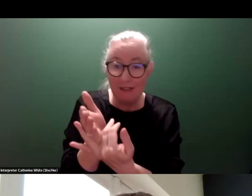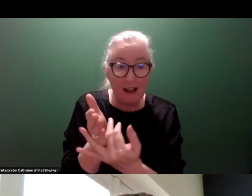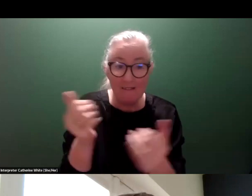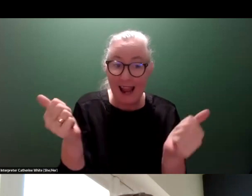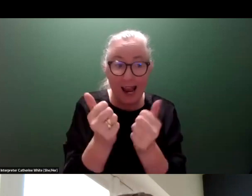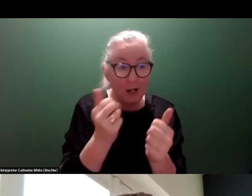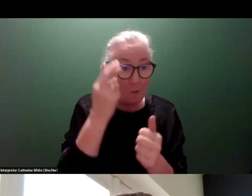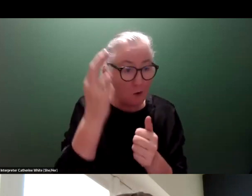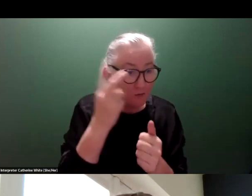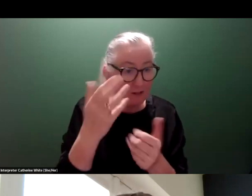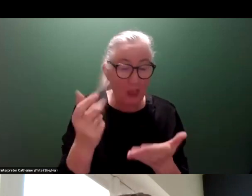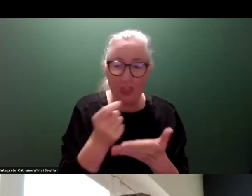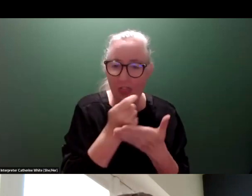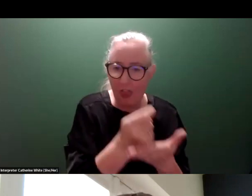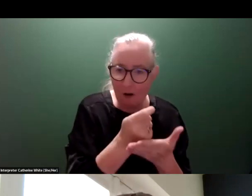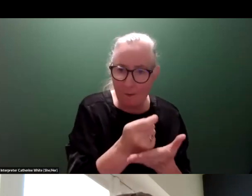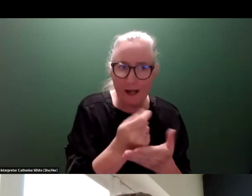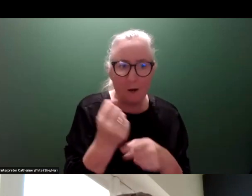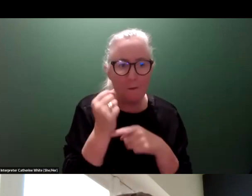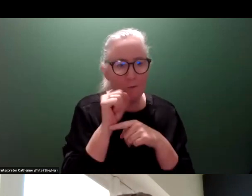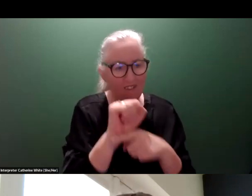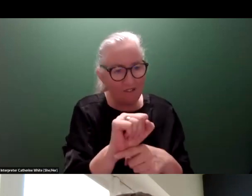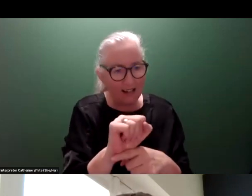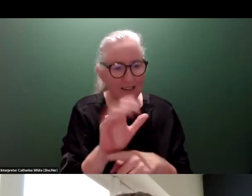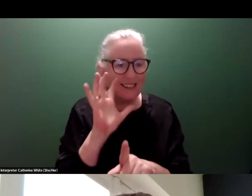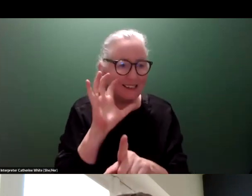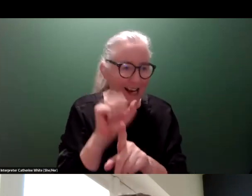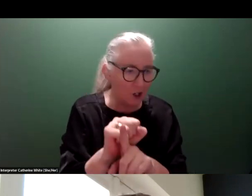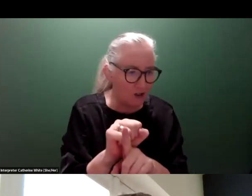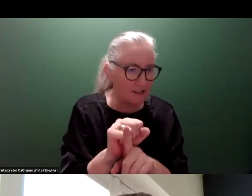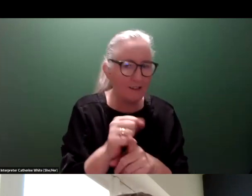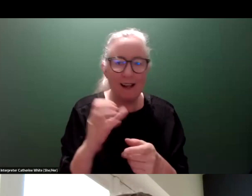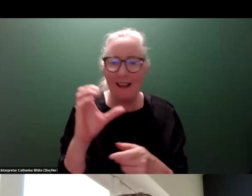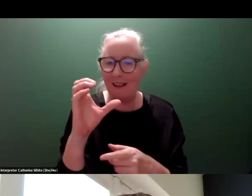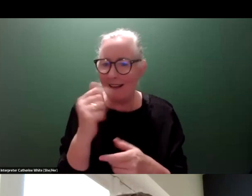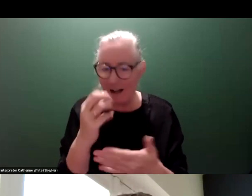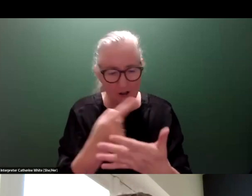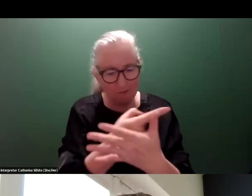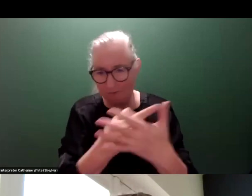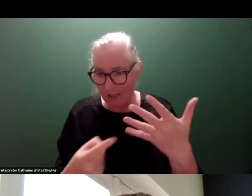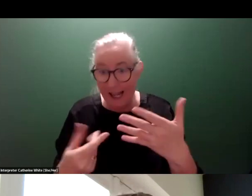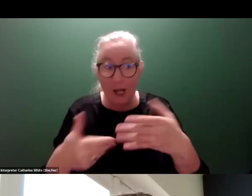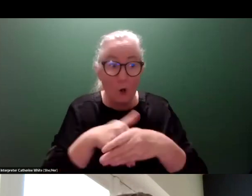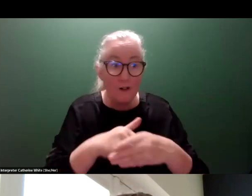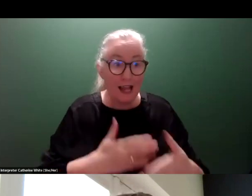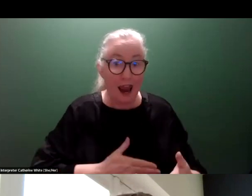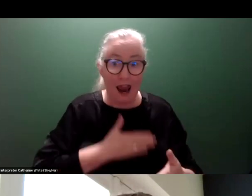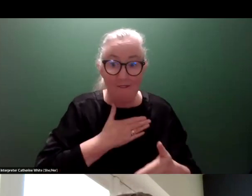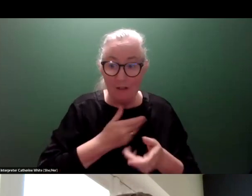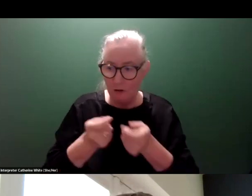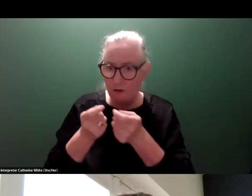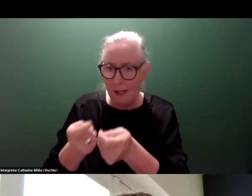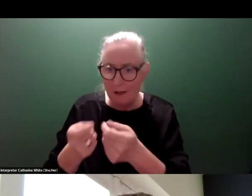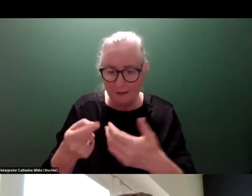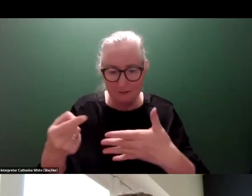for therapeutic, preventative, diagnostic, palliative, or others, including life-sustaining treatment. So it's a very